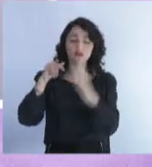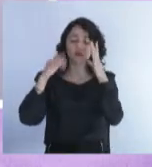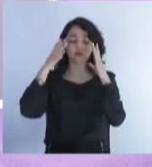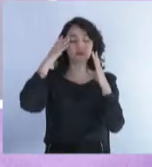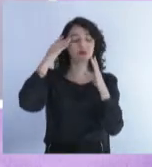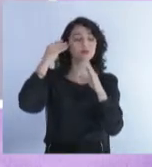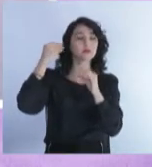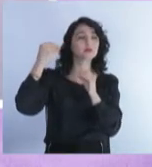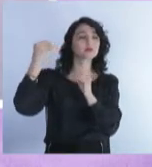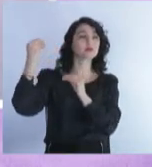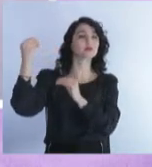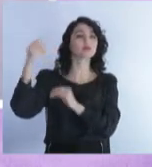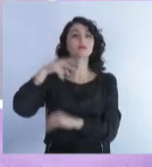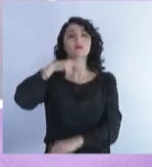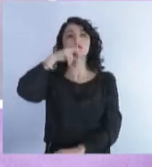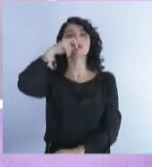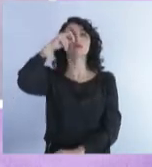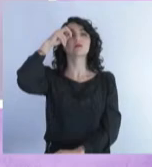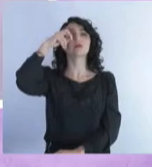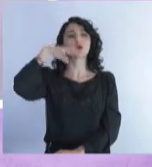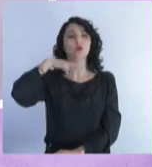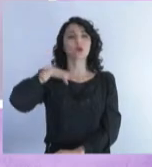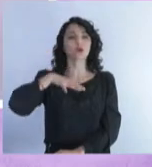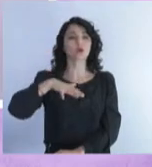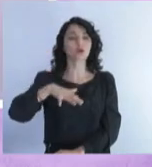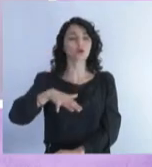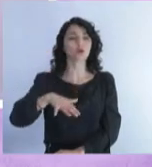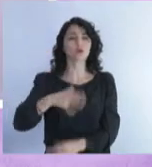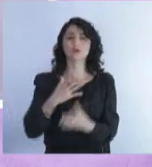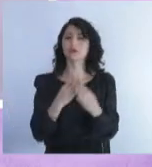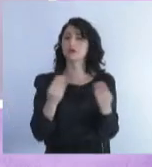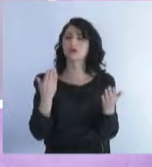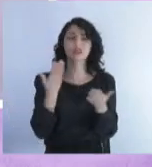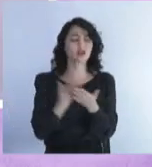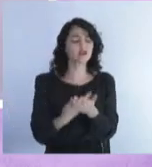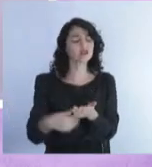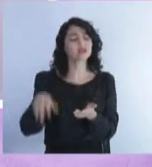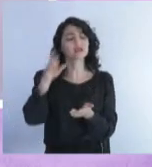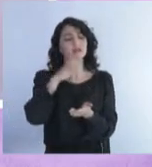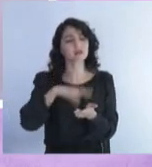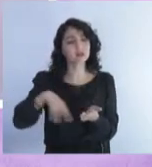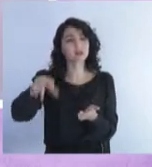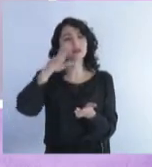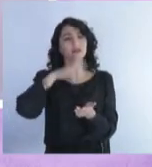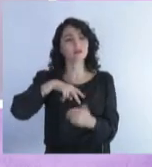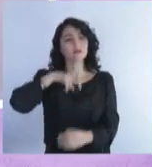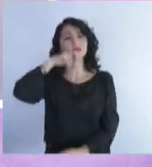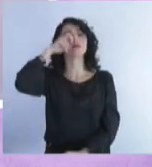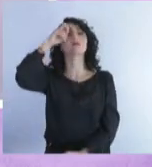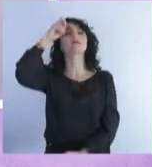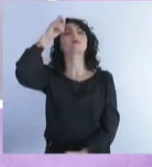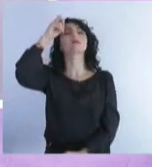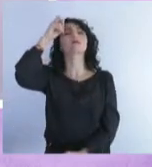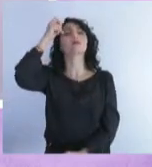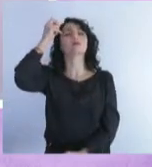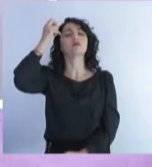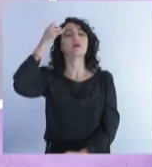breathing out. Sometimes people count their breath to help them focus. One on the